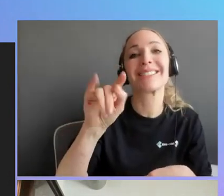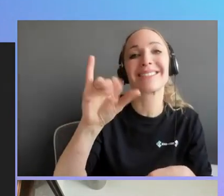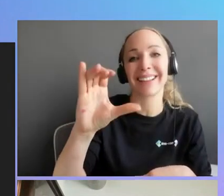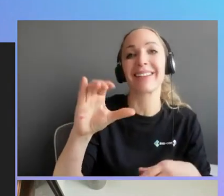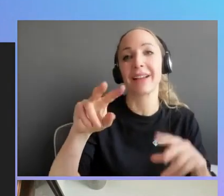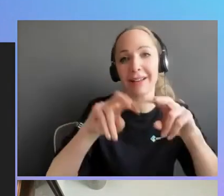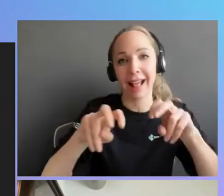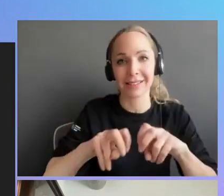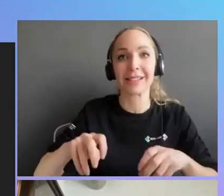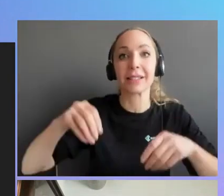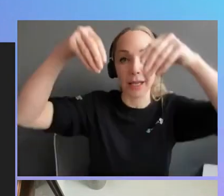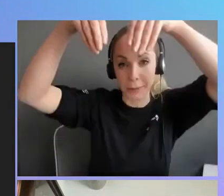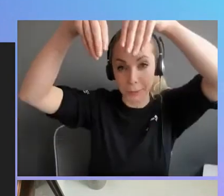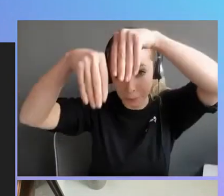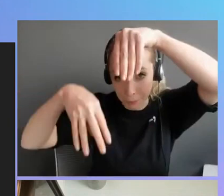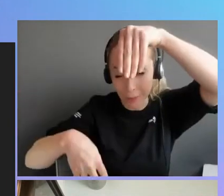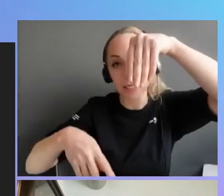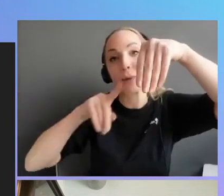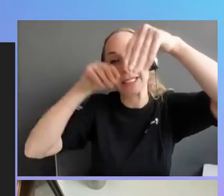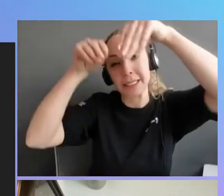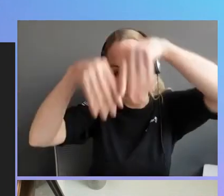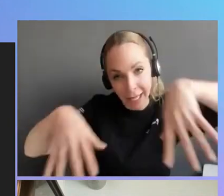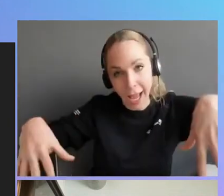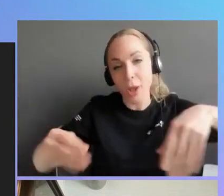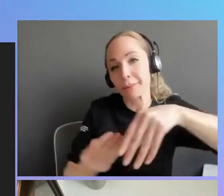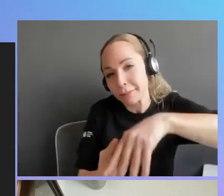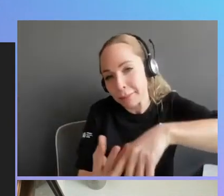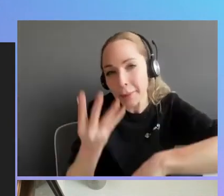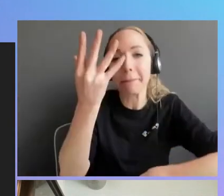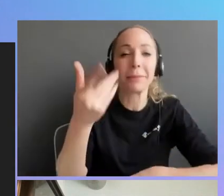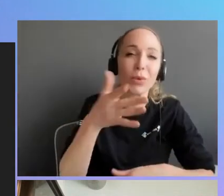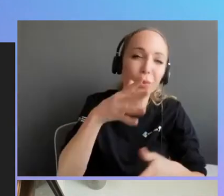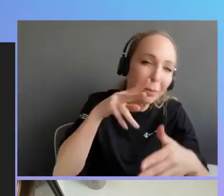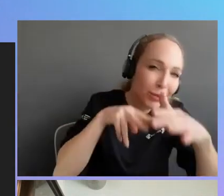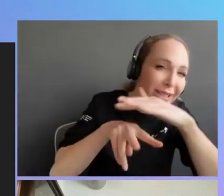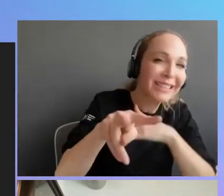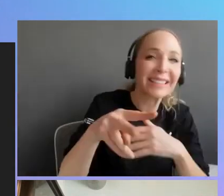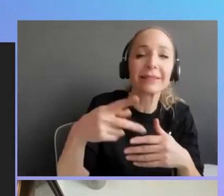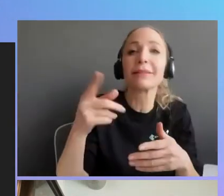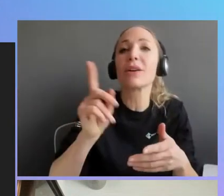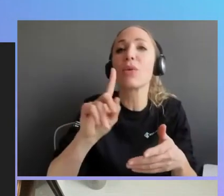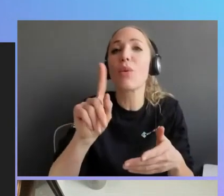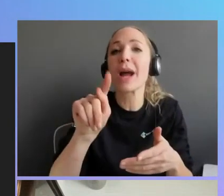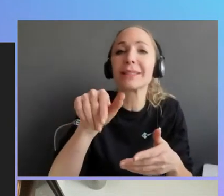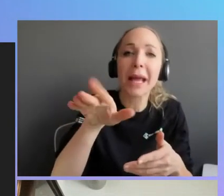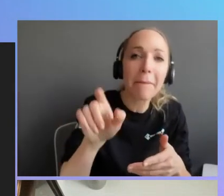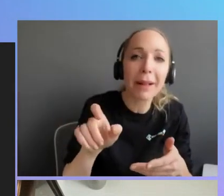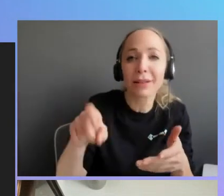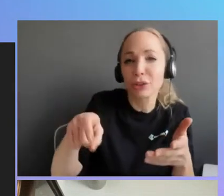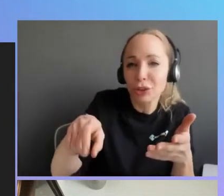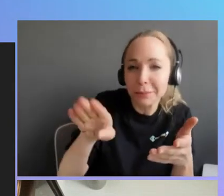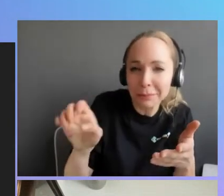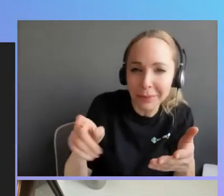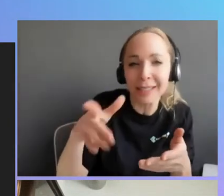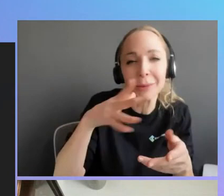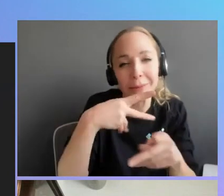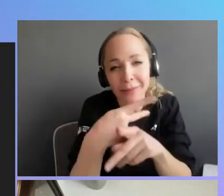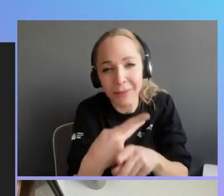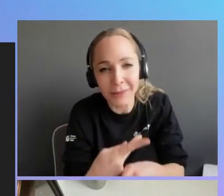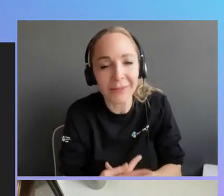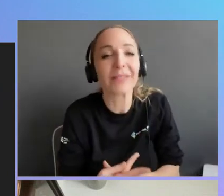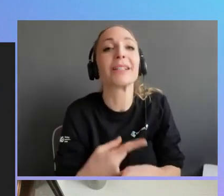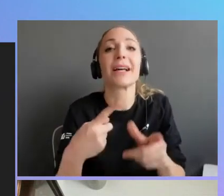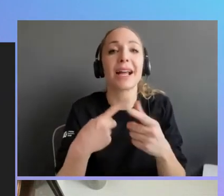where things like table headers are. And other things like that. And now it's going to take a screenshot of each cell to make testing easier. We kind of try to